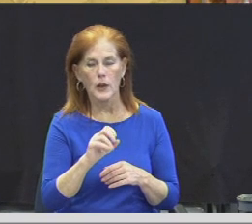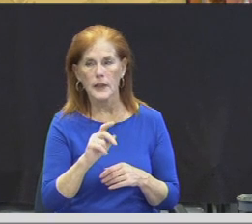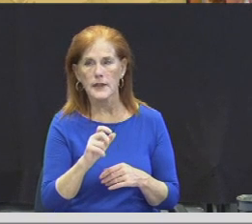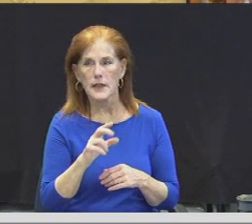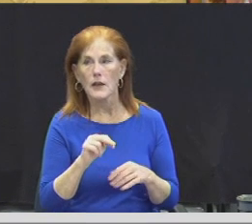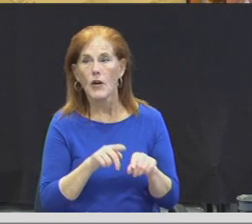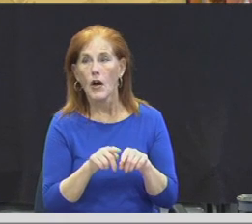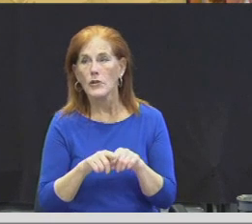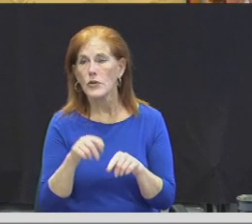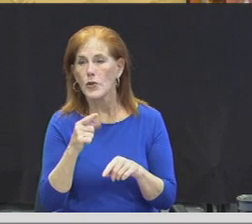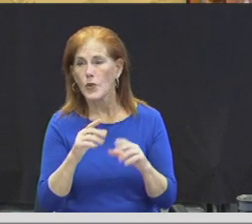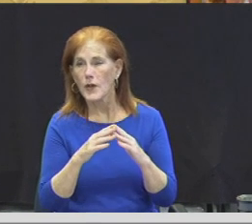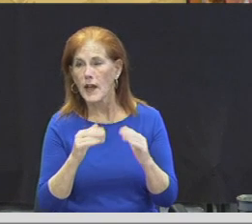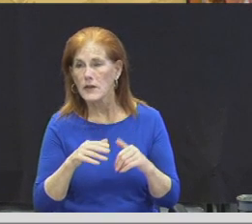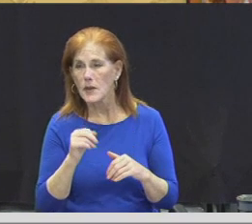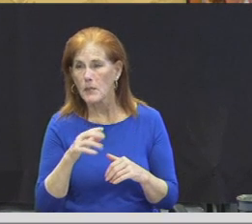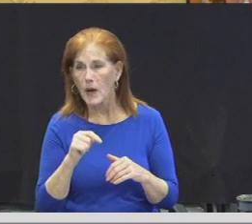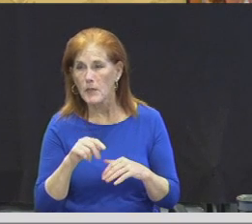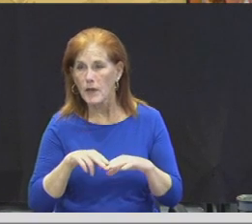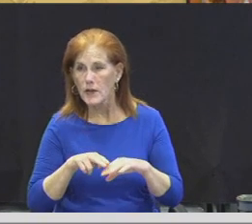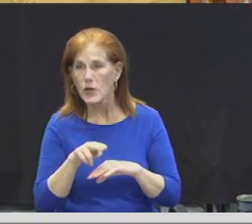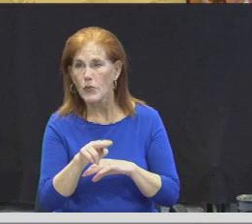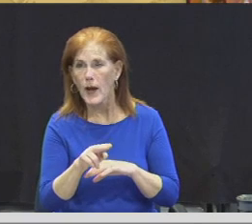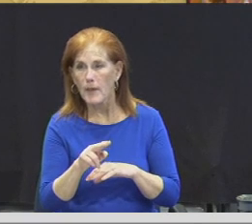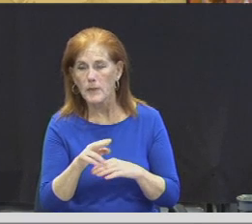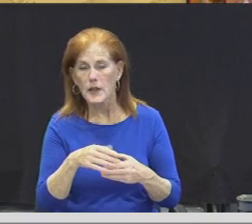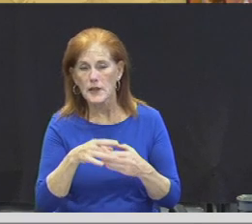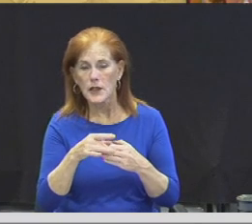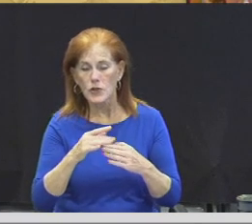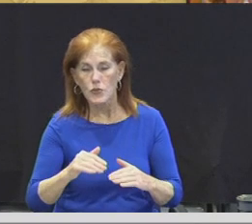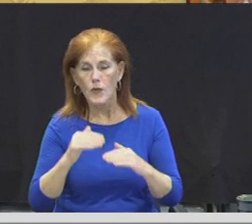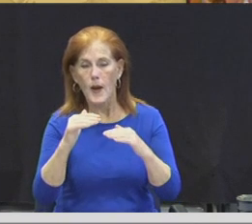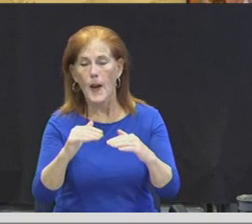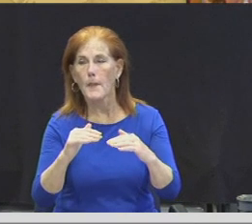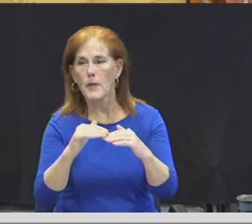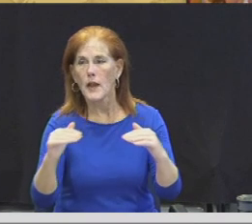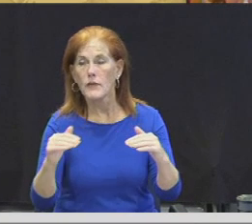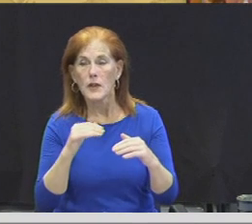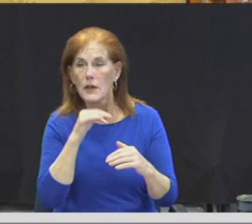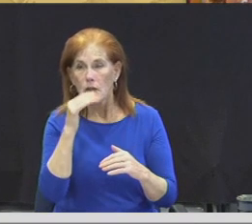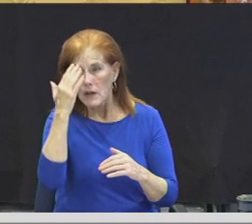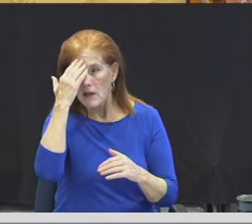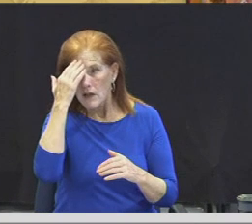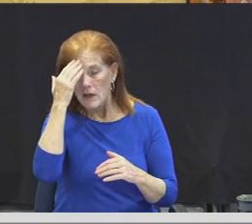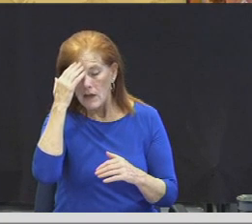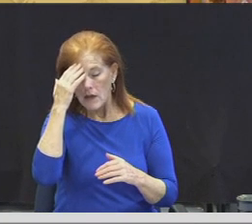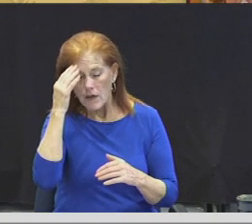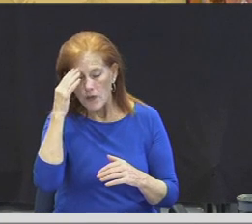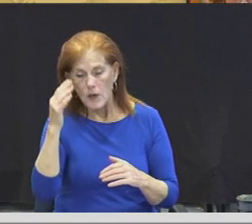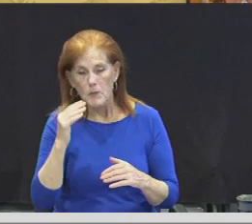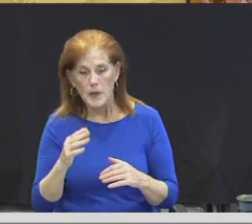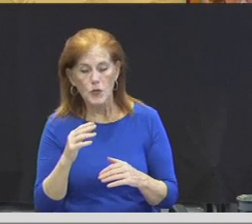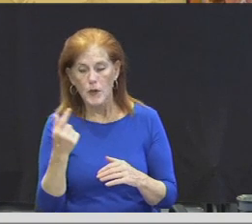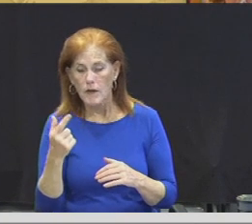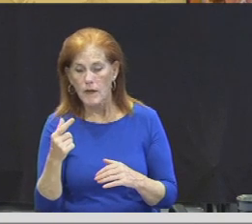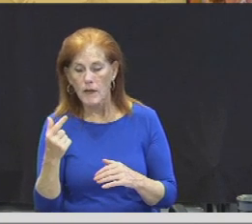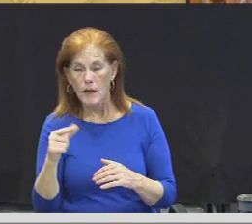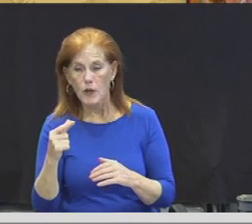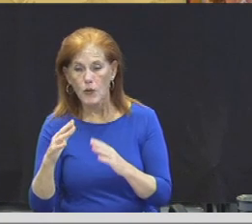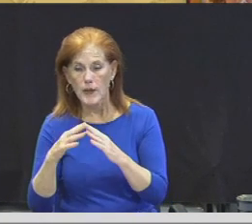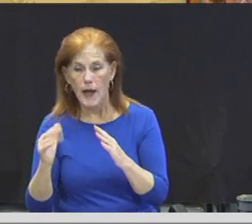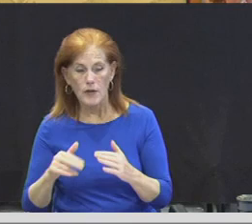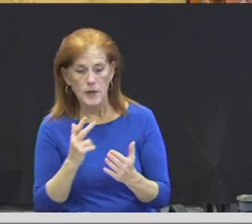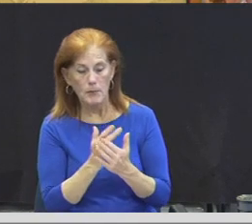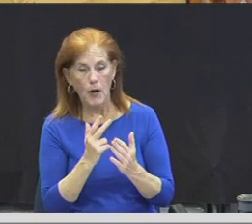at the greenhouse apartments, there's a ramp that takes you up to this upper level. And then if you're not familiar with the area, there's a breezeway between the greenhouse and the parking